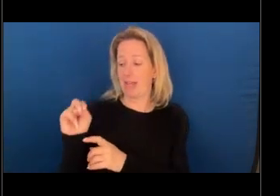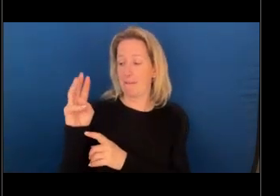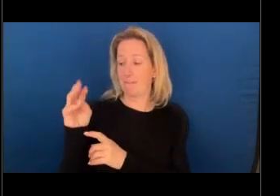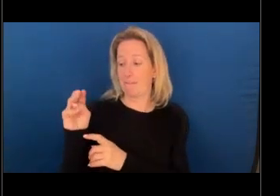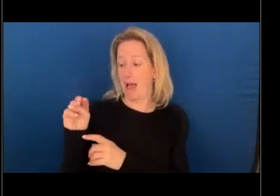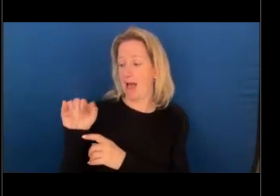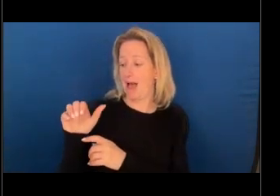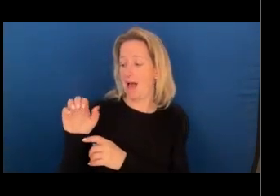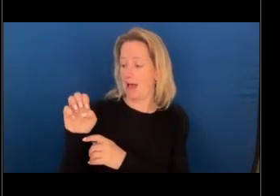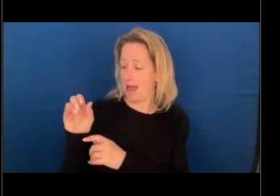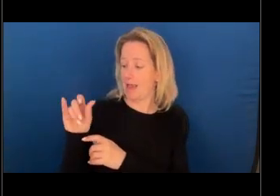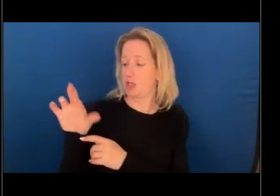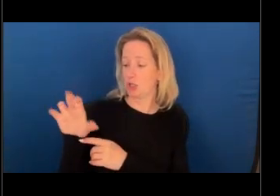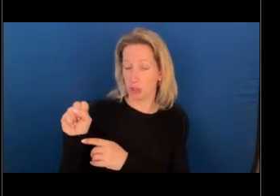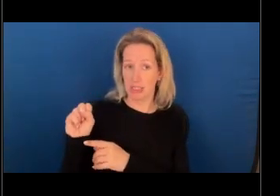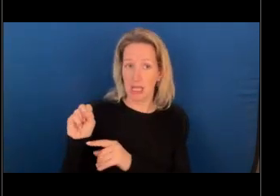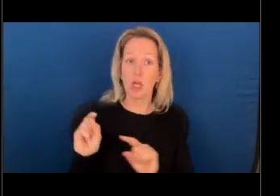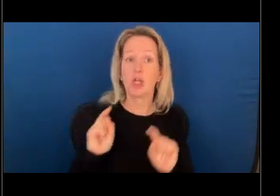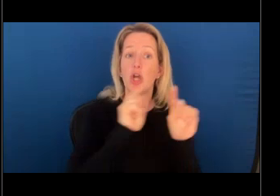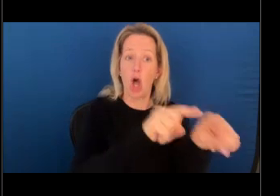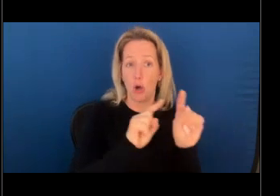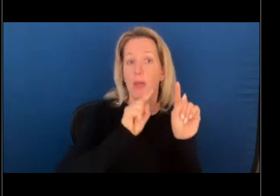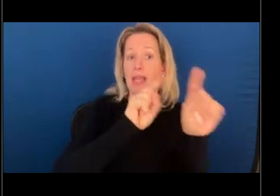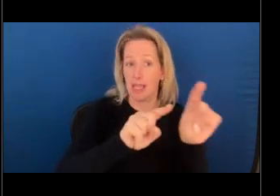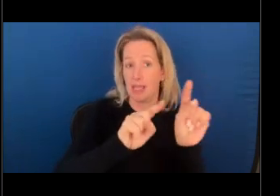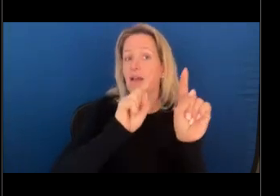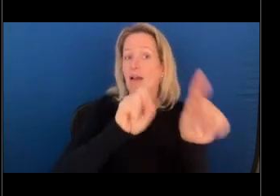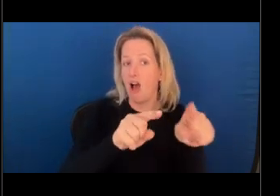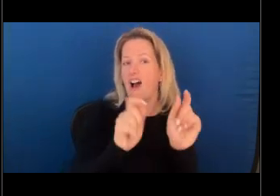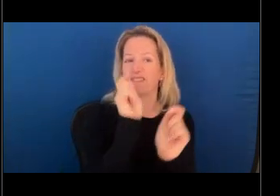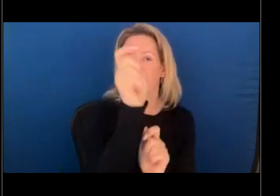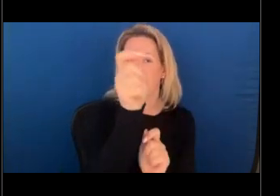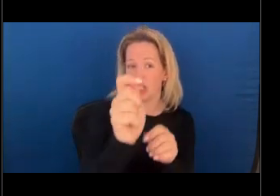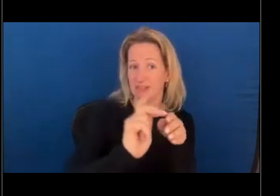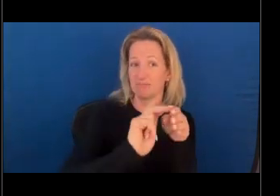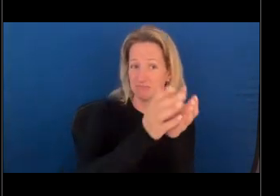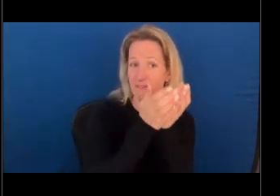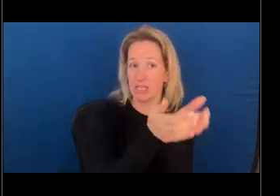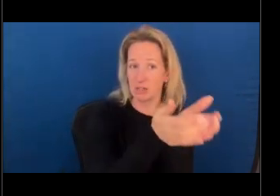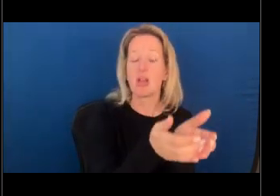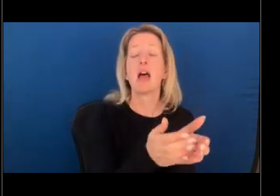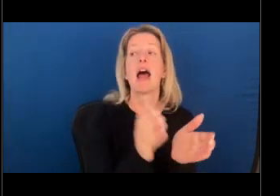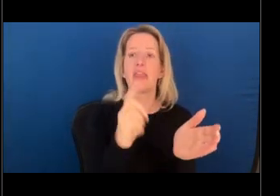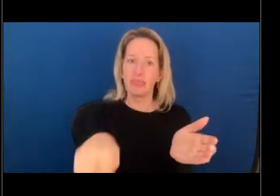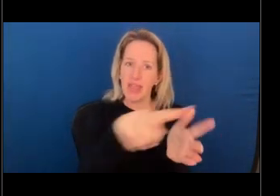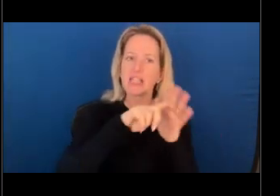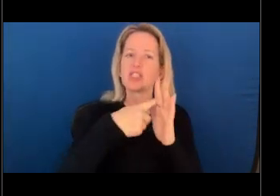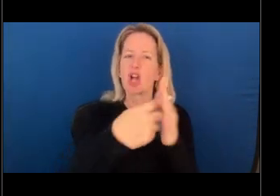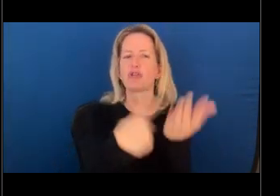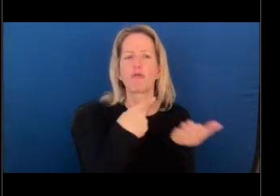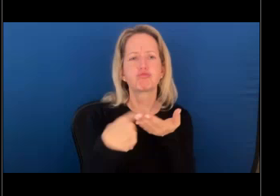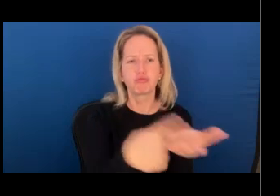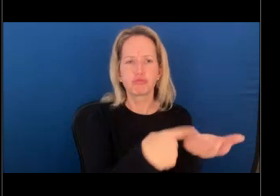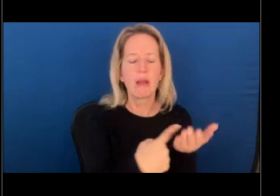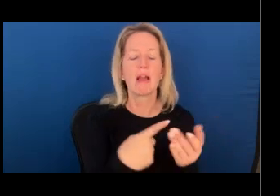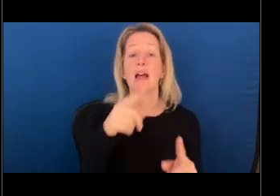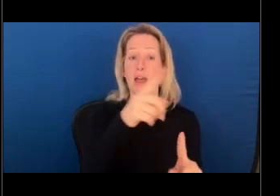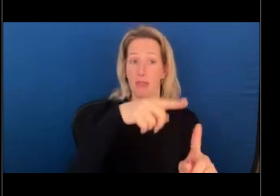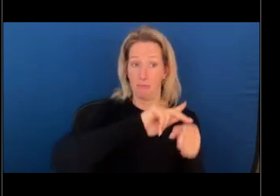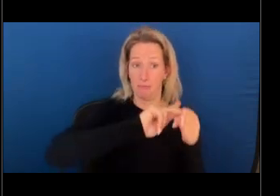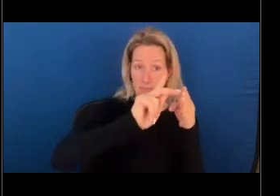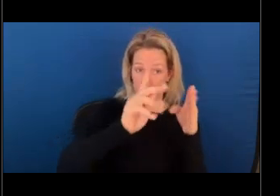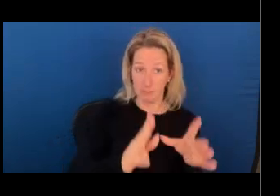out with the sonar on the fishing vessels, and they just get to talking. And eventually, when the fishermen realize that